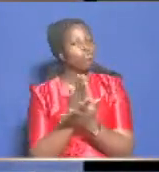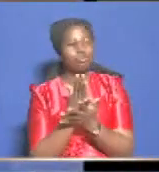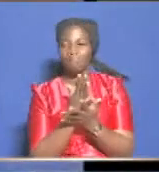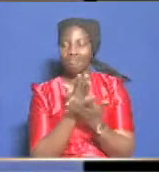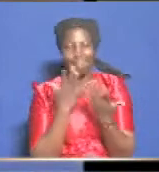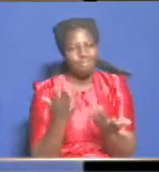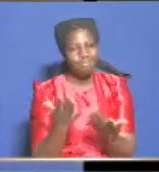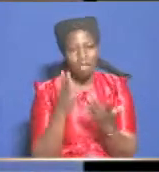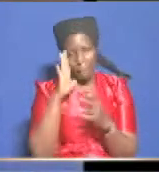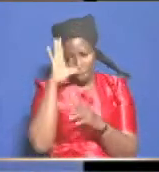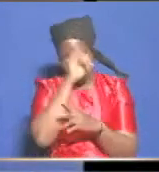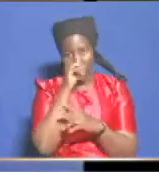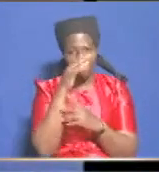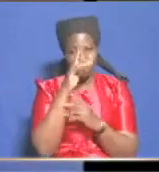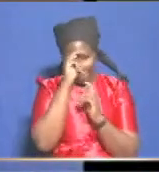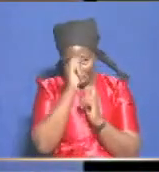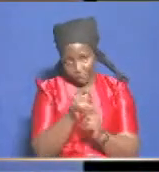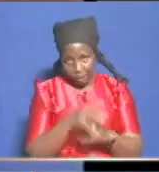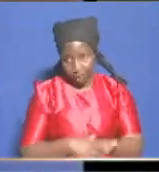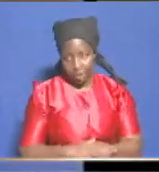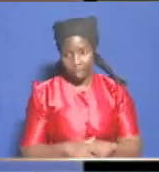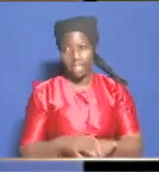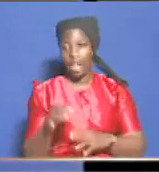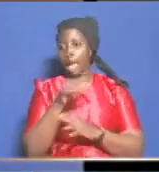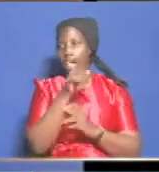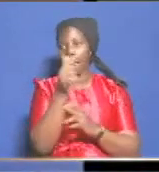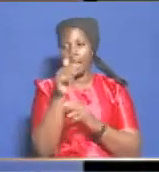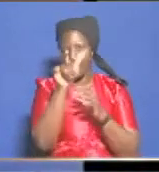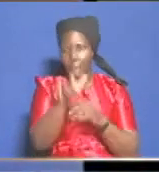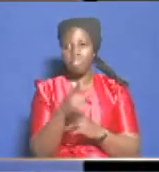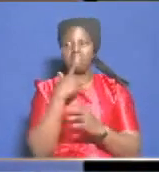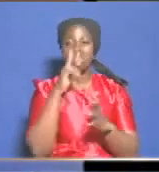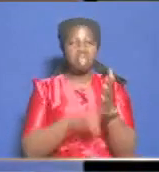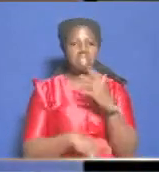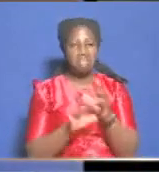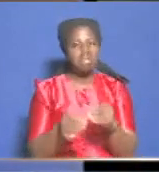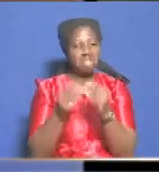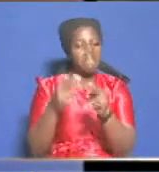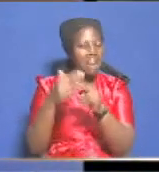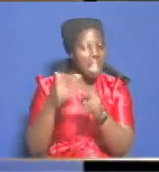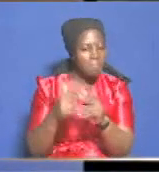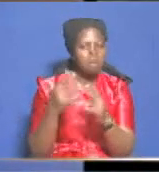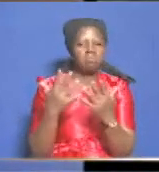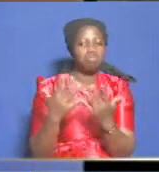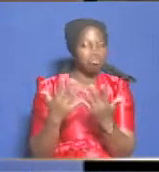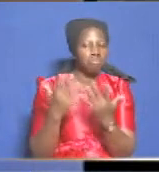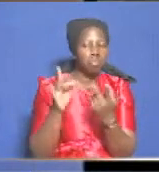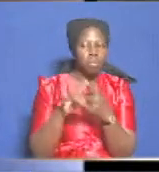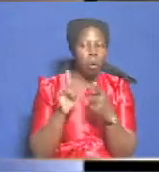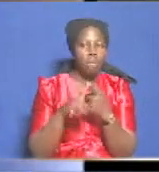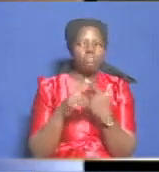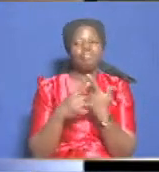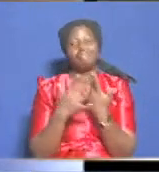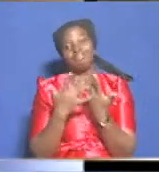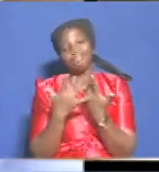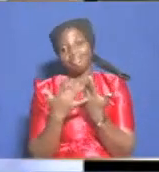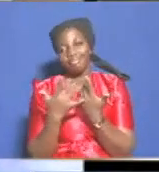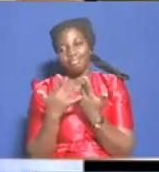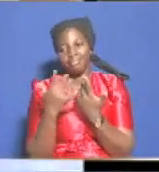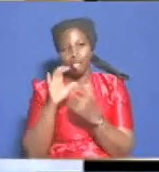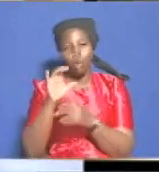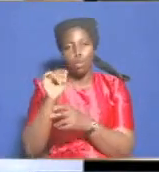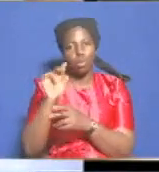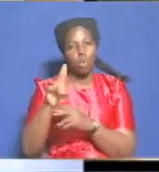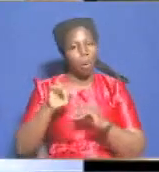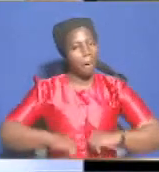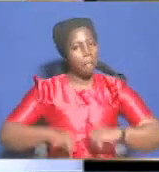Blogger Robert Chalai argued that naming a road after the COTU boss was an insult to Kenyan workers. But in a quick